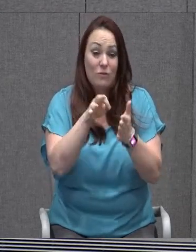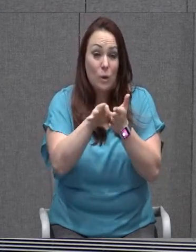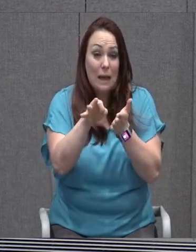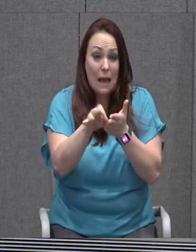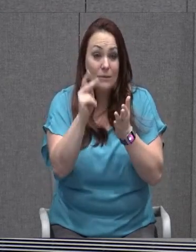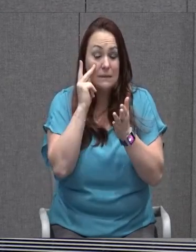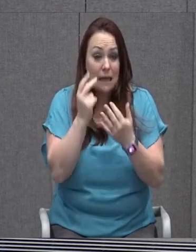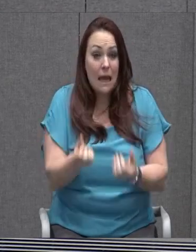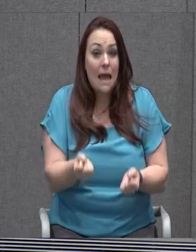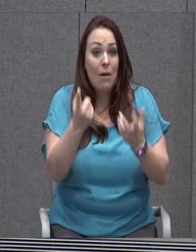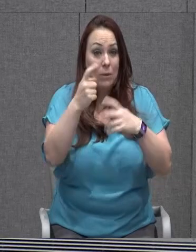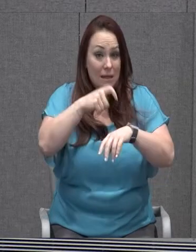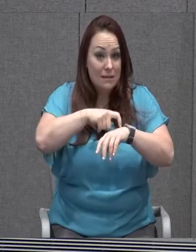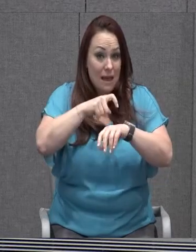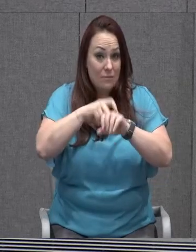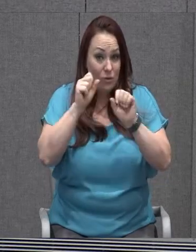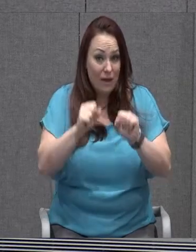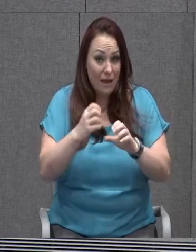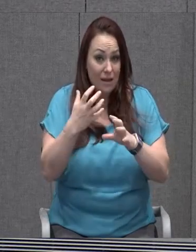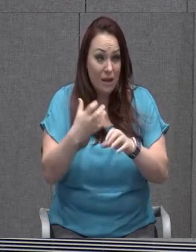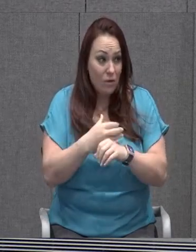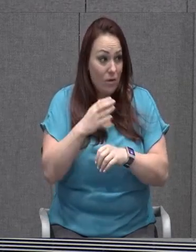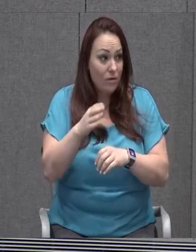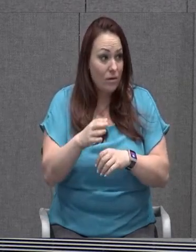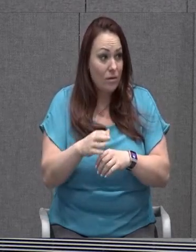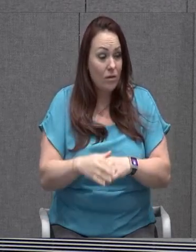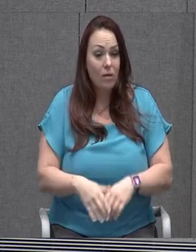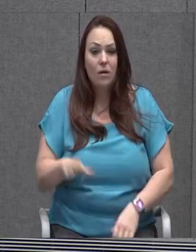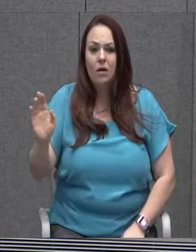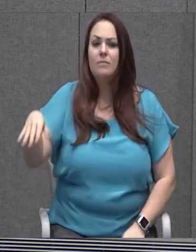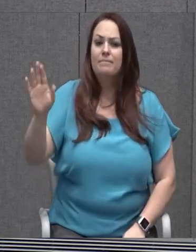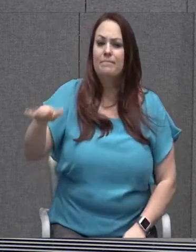how many times you can get over them. Mr. Anderson.